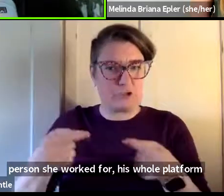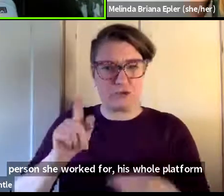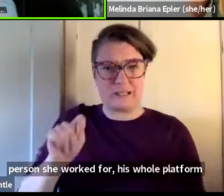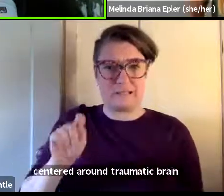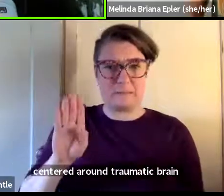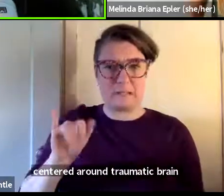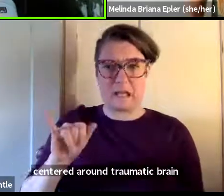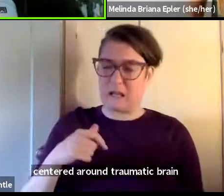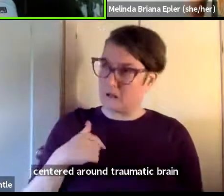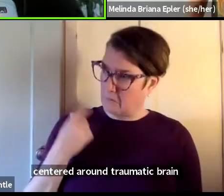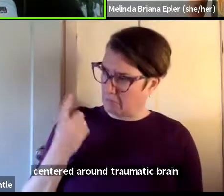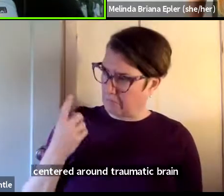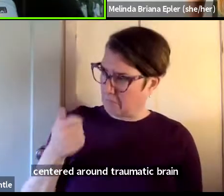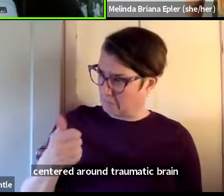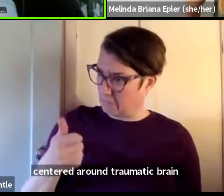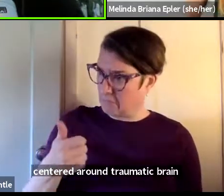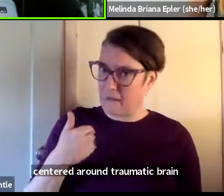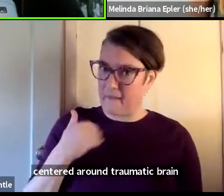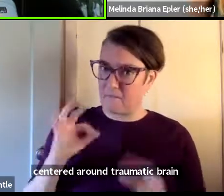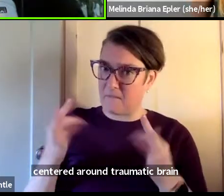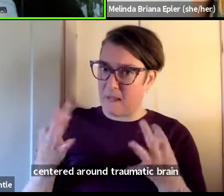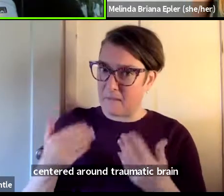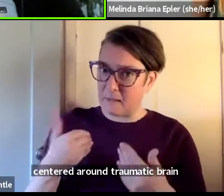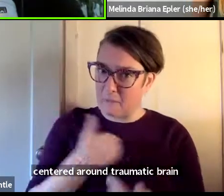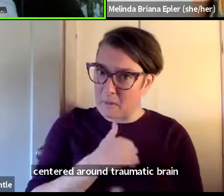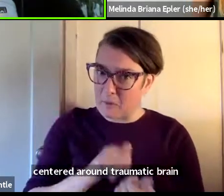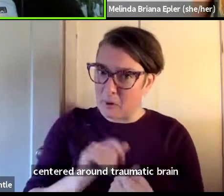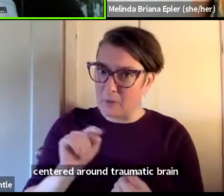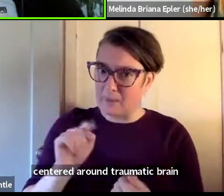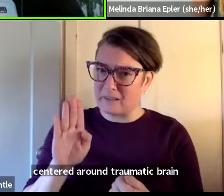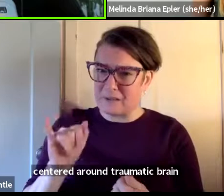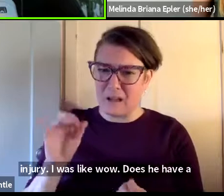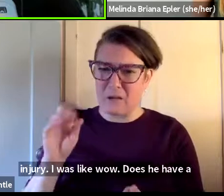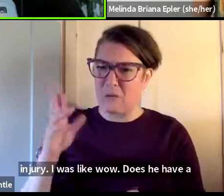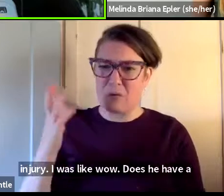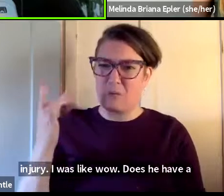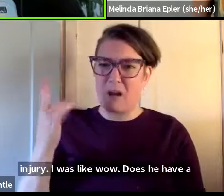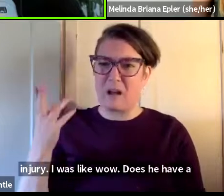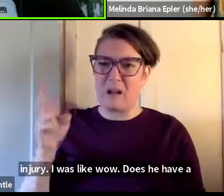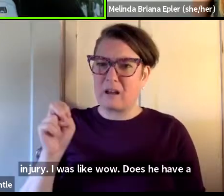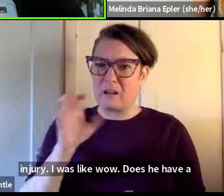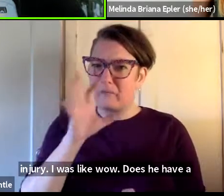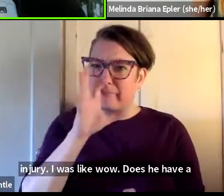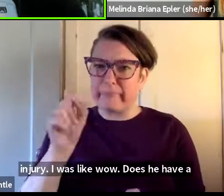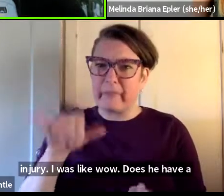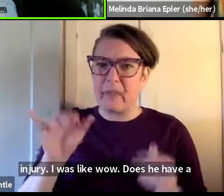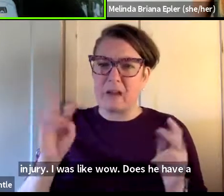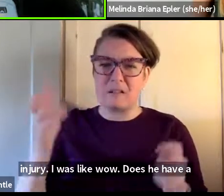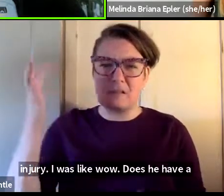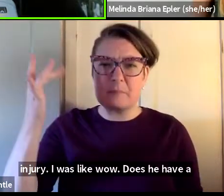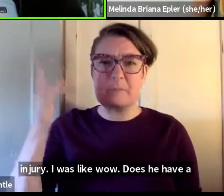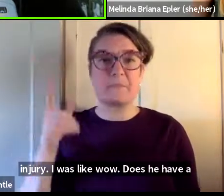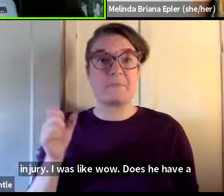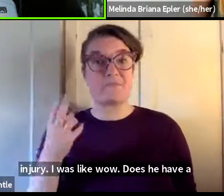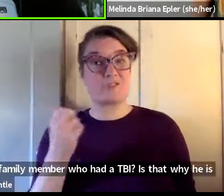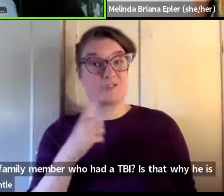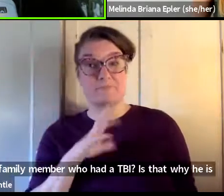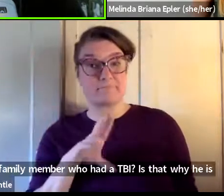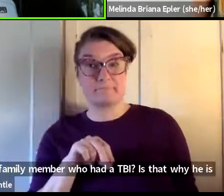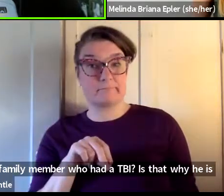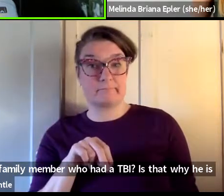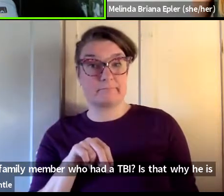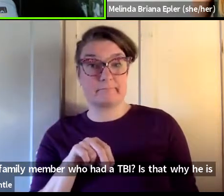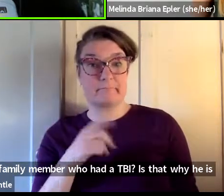does he have a family member who had a TBI? Is that why he isn't, interested in this topic? And she said, no,